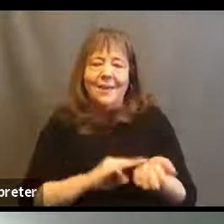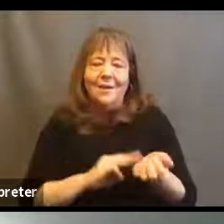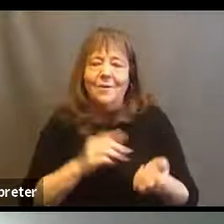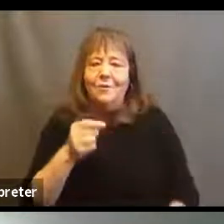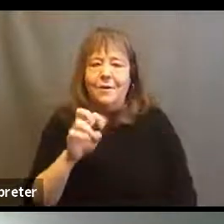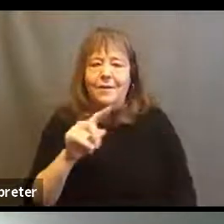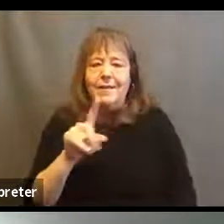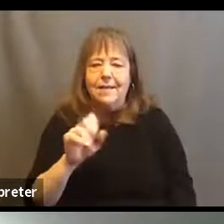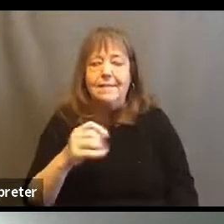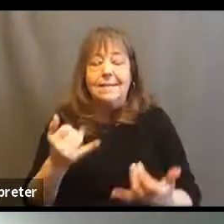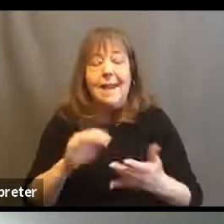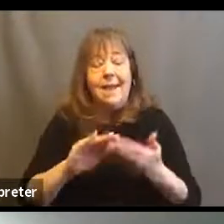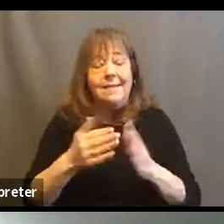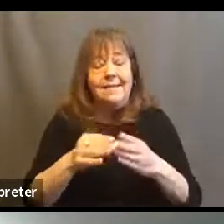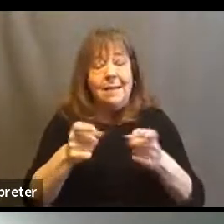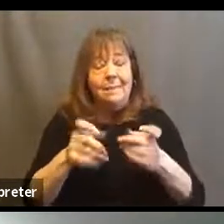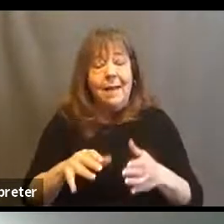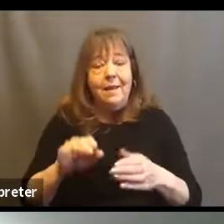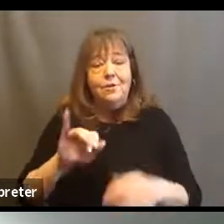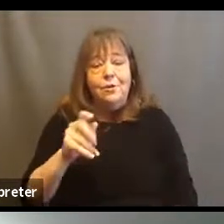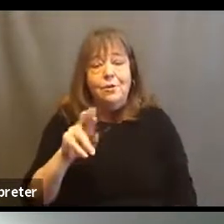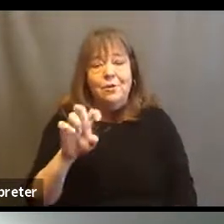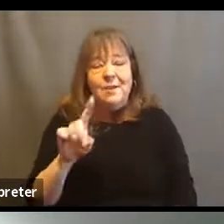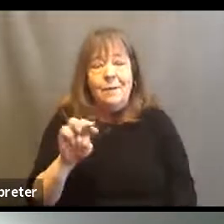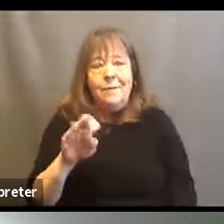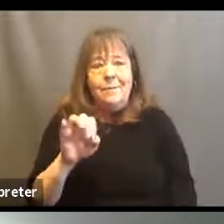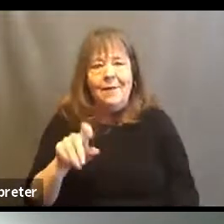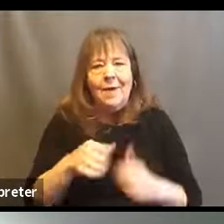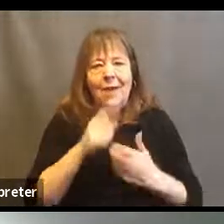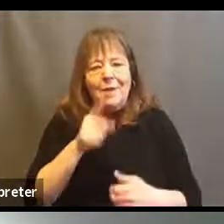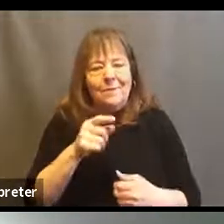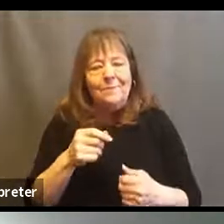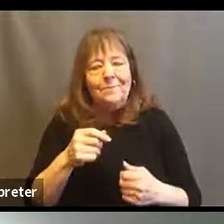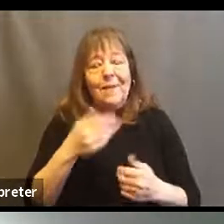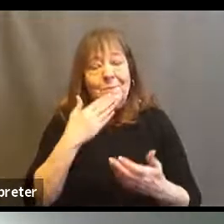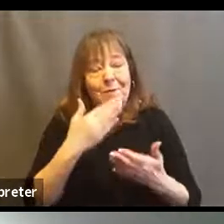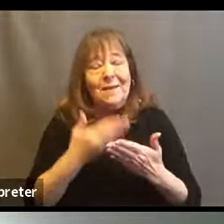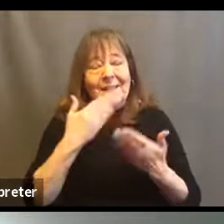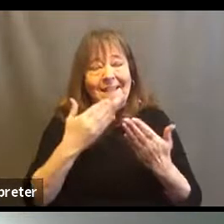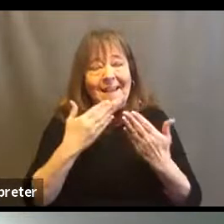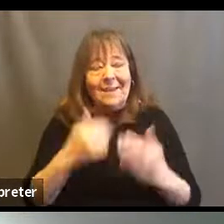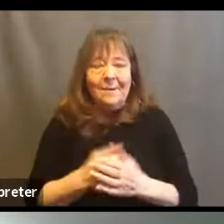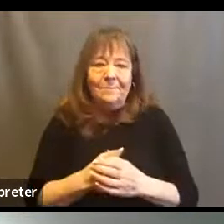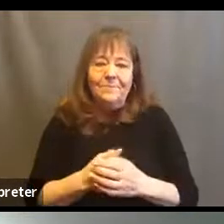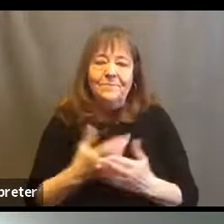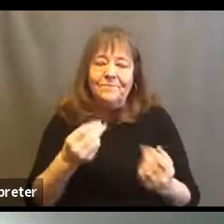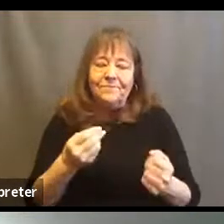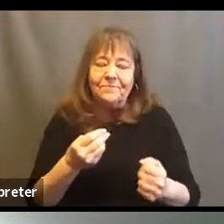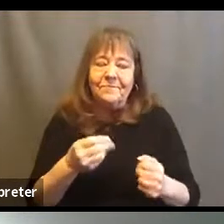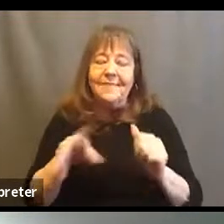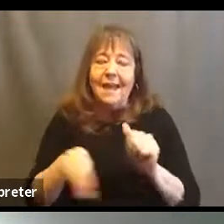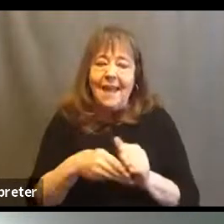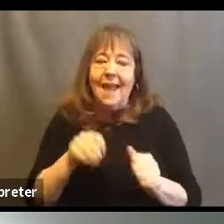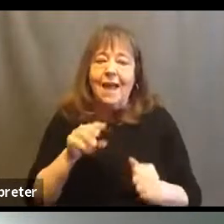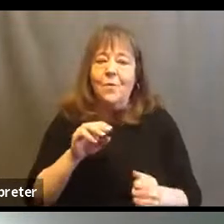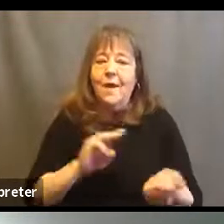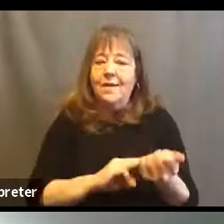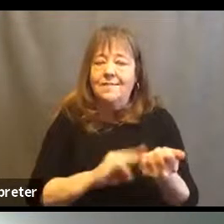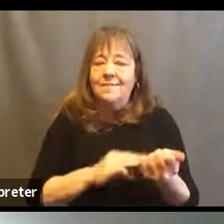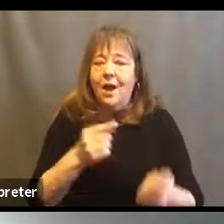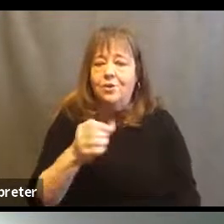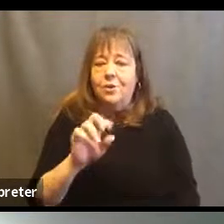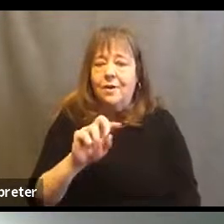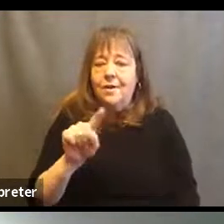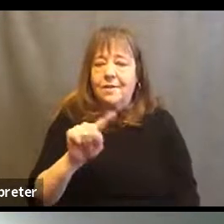now go to City Manager Jared Miller. Mr. Miller, how are you today? Doing good. Thanks, Dave. I would definitely want to echo what Dr. Gonzalez was saying, and I'm sure